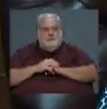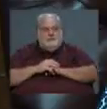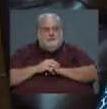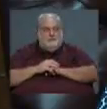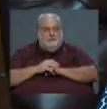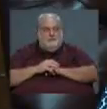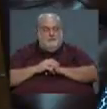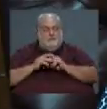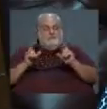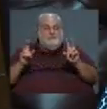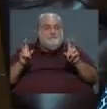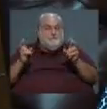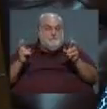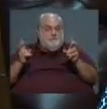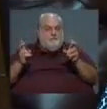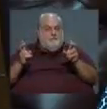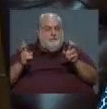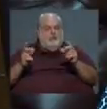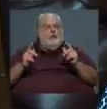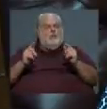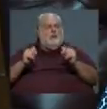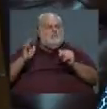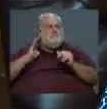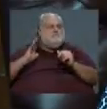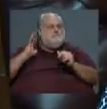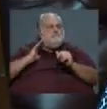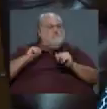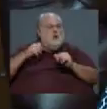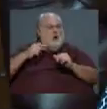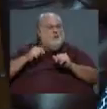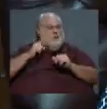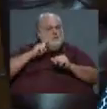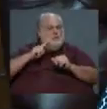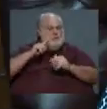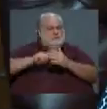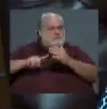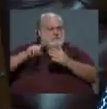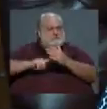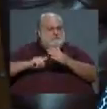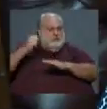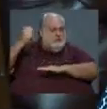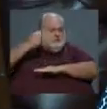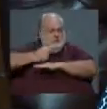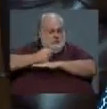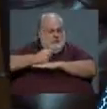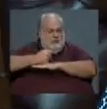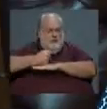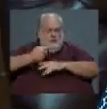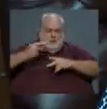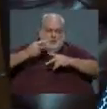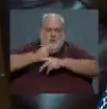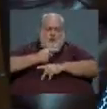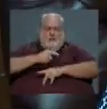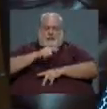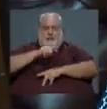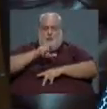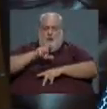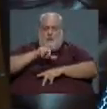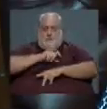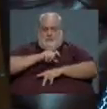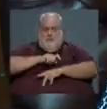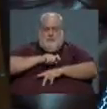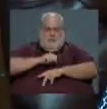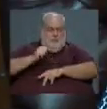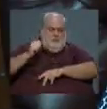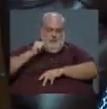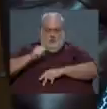the wording is, when these apartments were condemned and closed down, it was at its worst. The Little Rock police would not enter unless they had two or